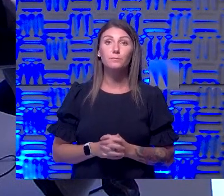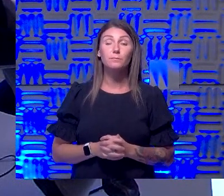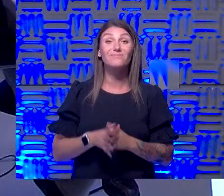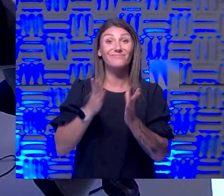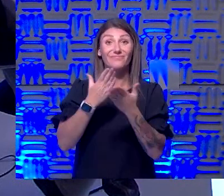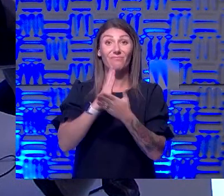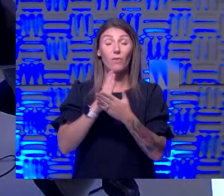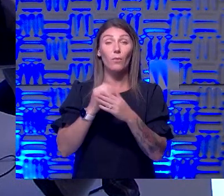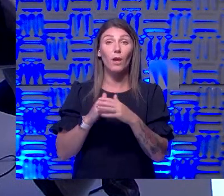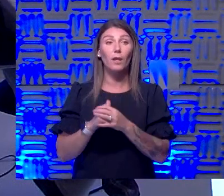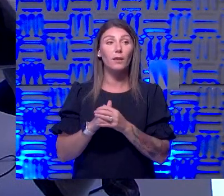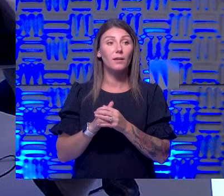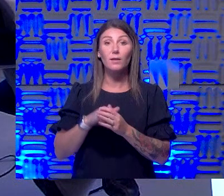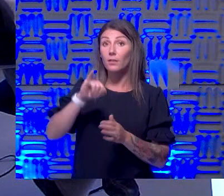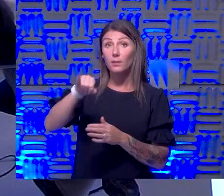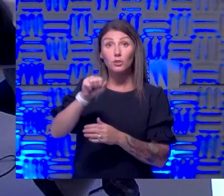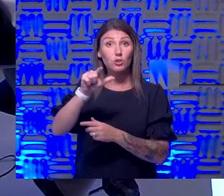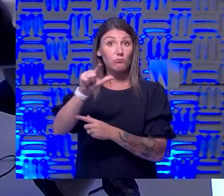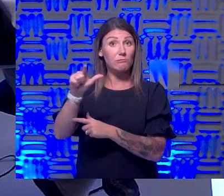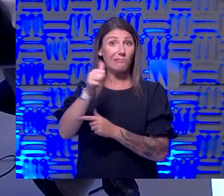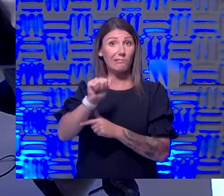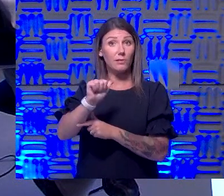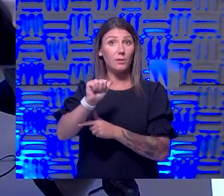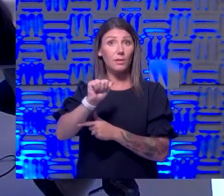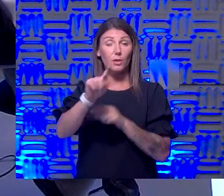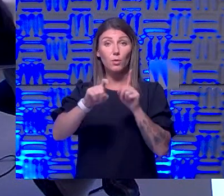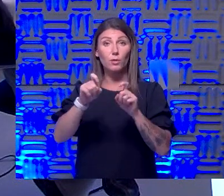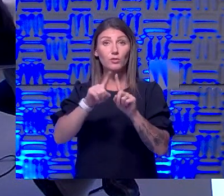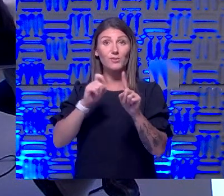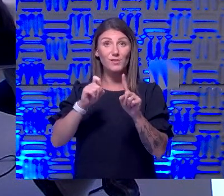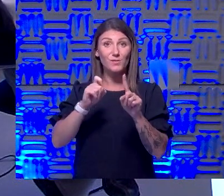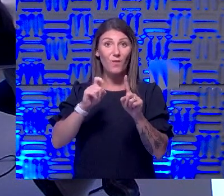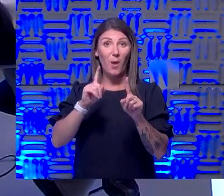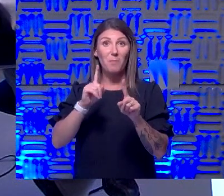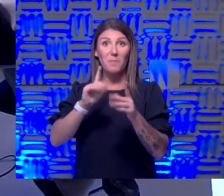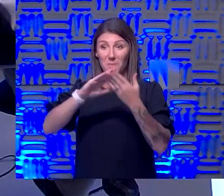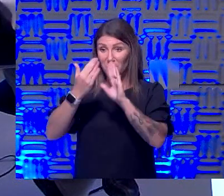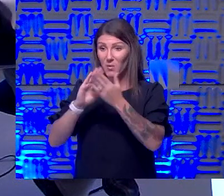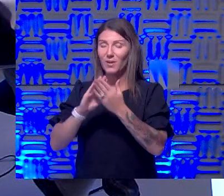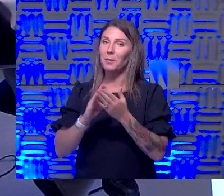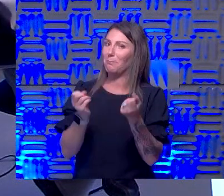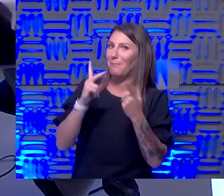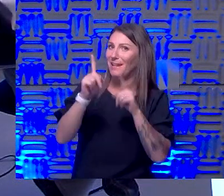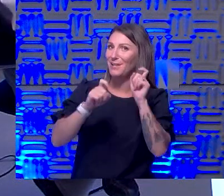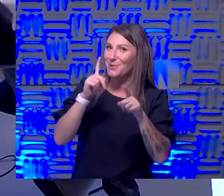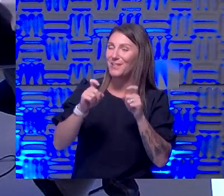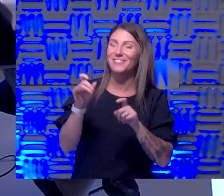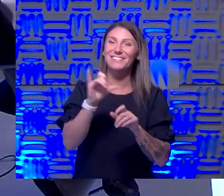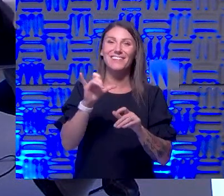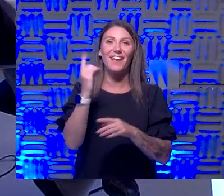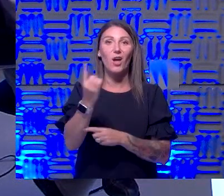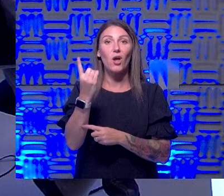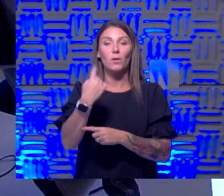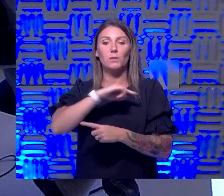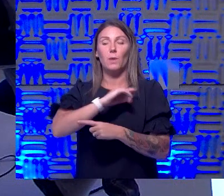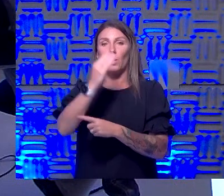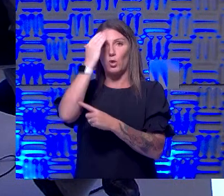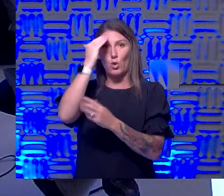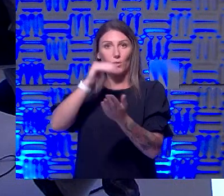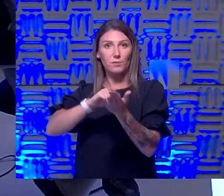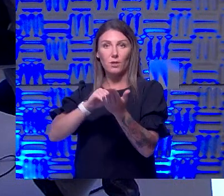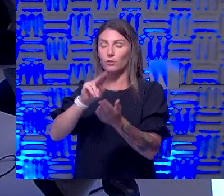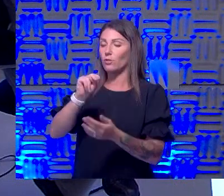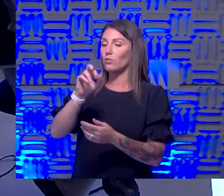All right, let's jump in. Jill, do you have a question from our viewers? Yeah, we got lots of questions as always. And we know that Dr. Norman has to jump